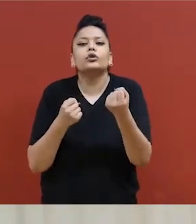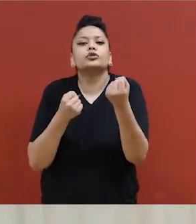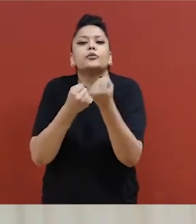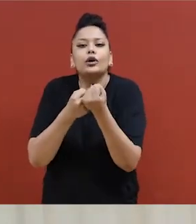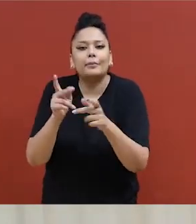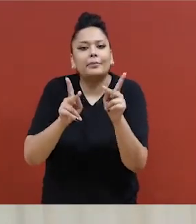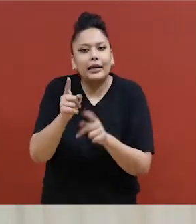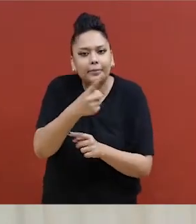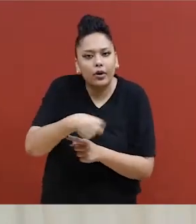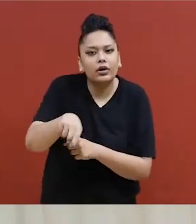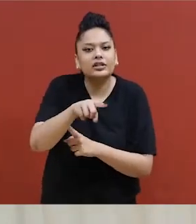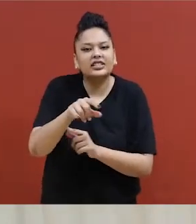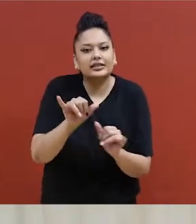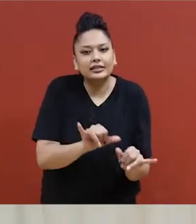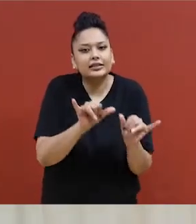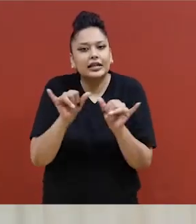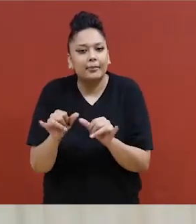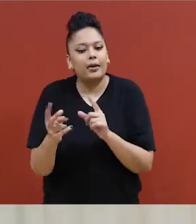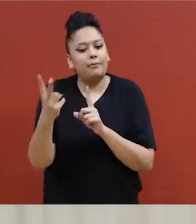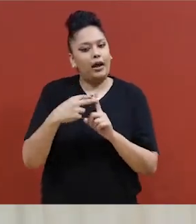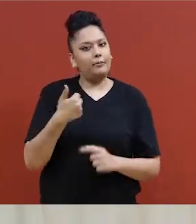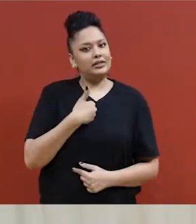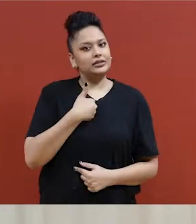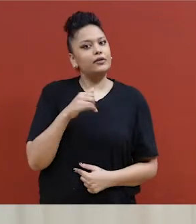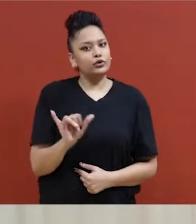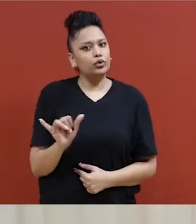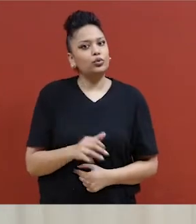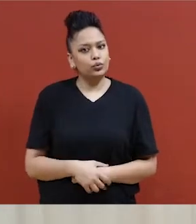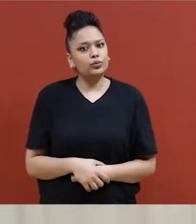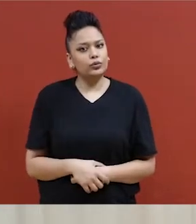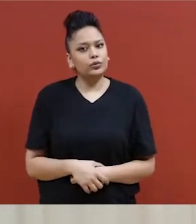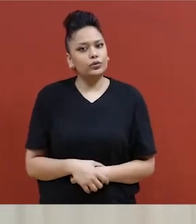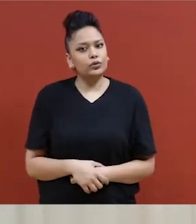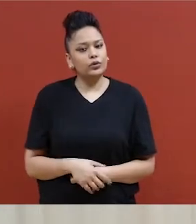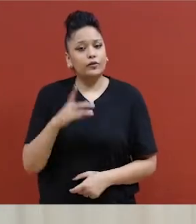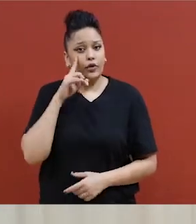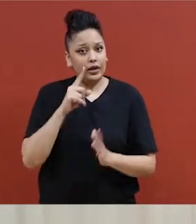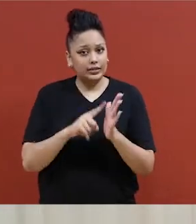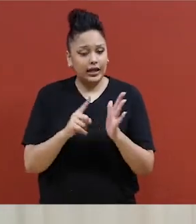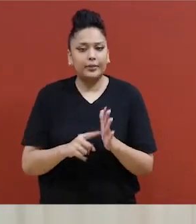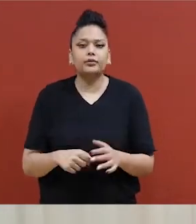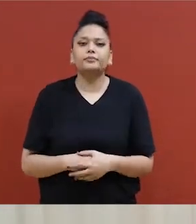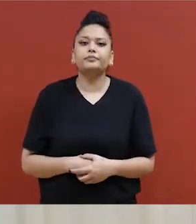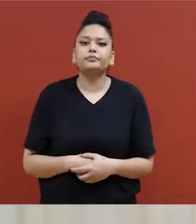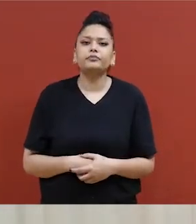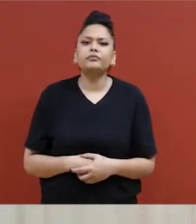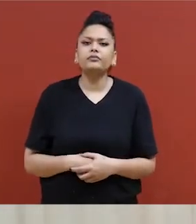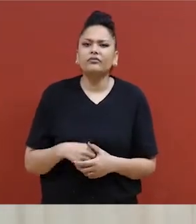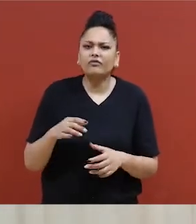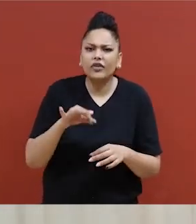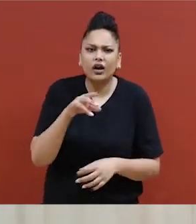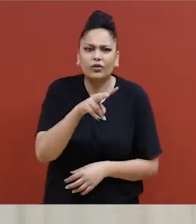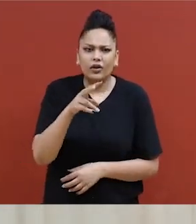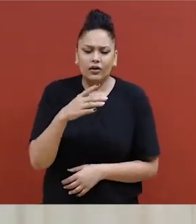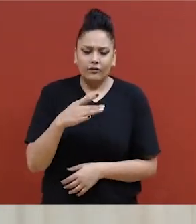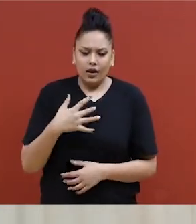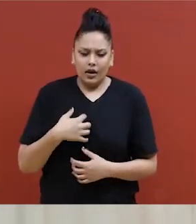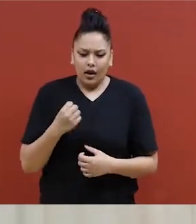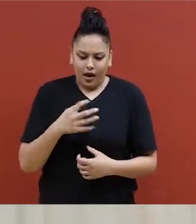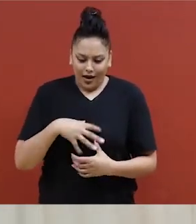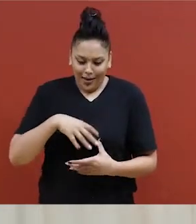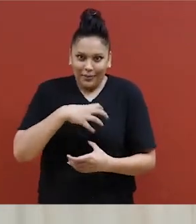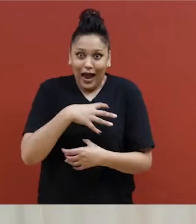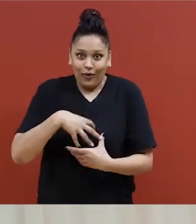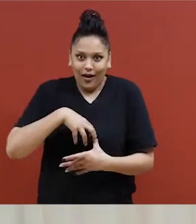lives, we want to be able to transfer that to us. So when we talk about what does finding our power actually